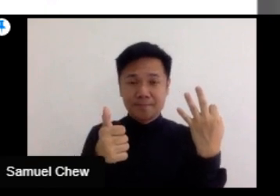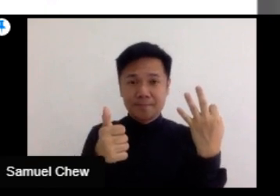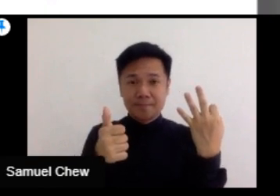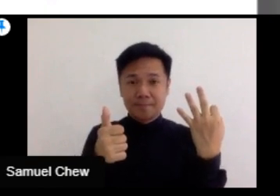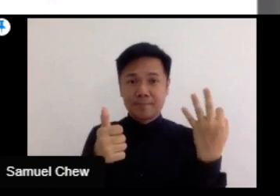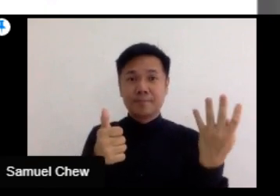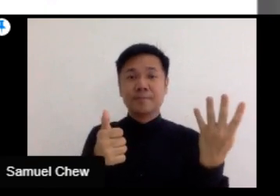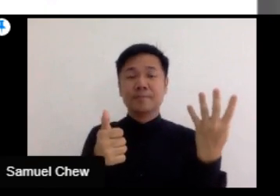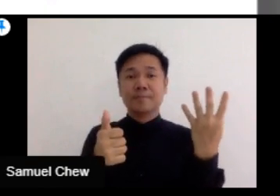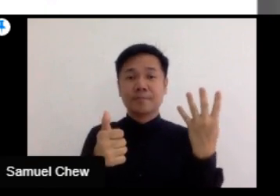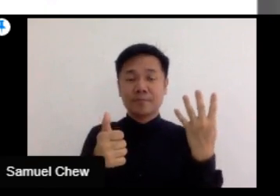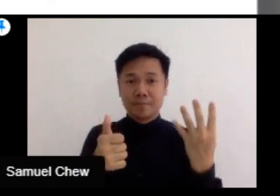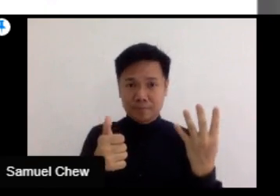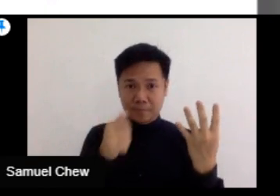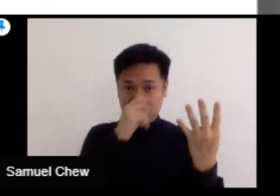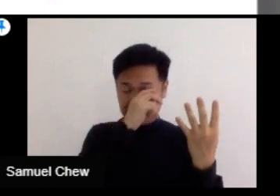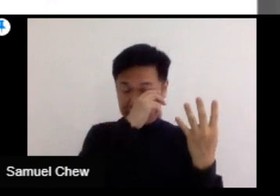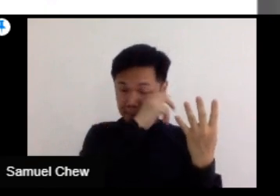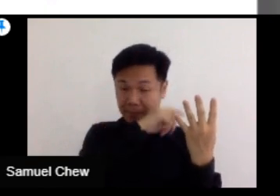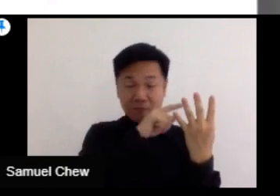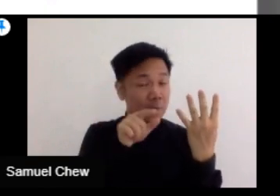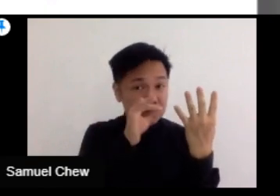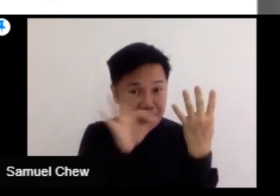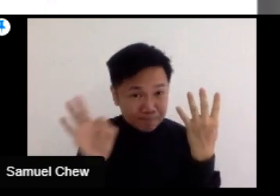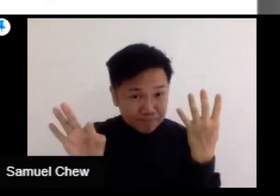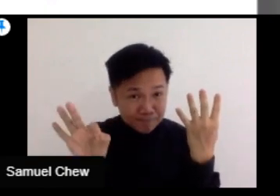to paragraph 4.